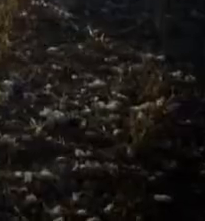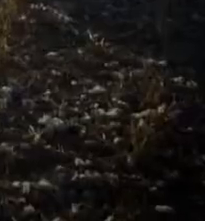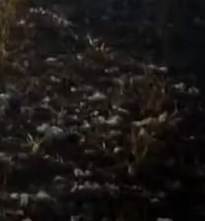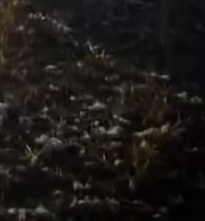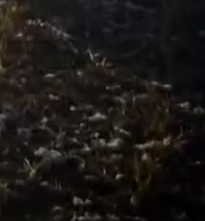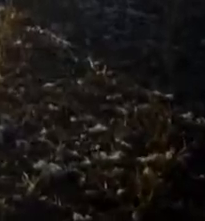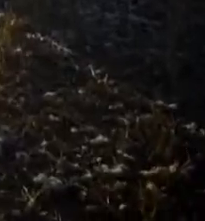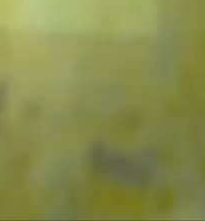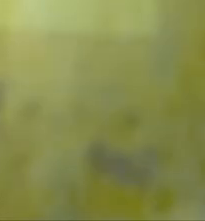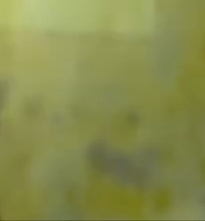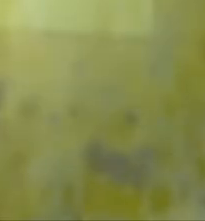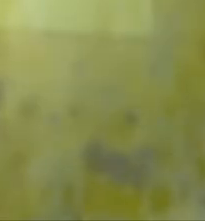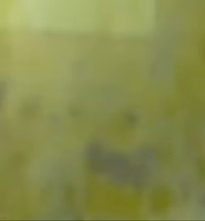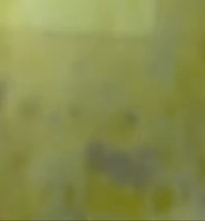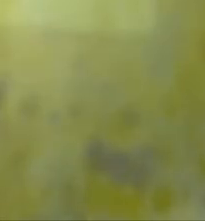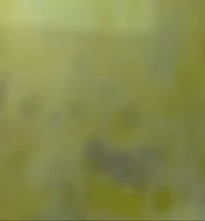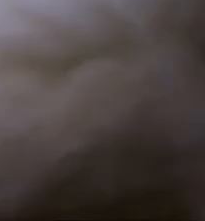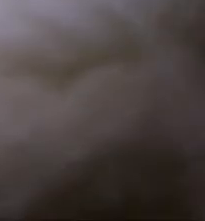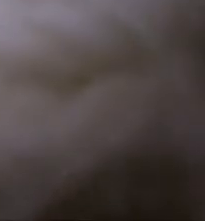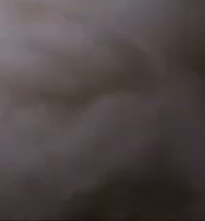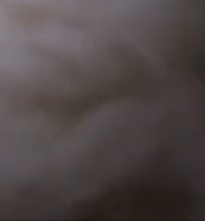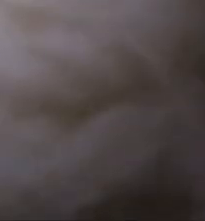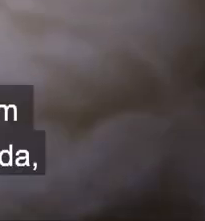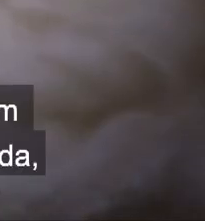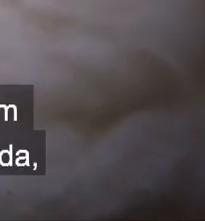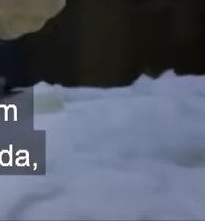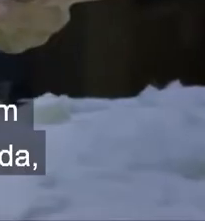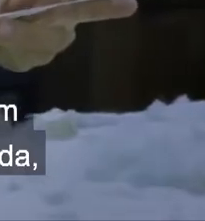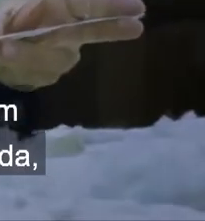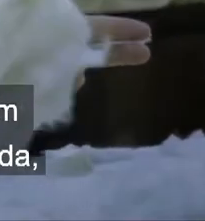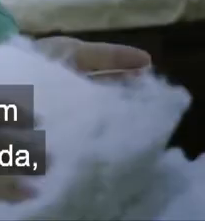share at the stock exchange.